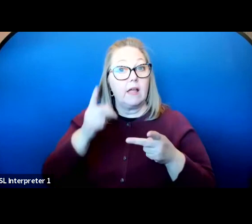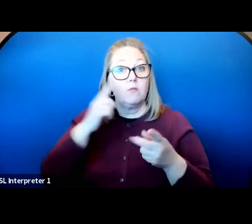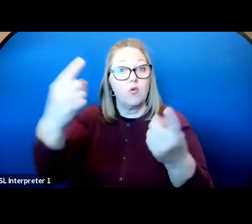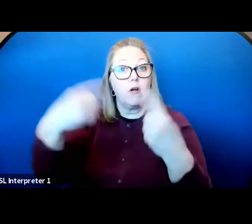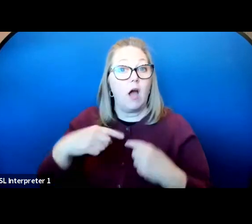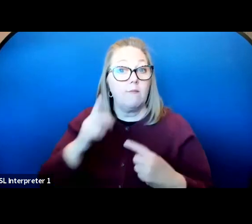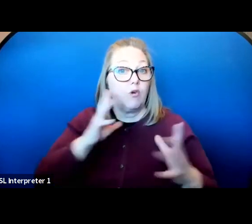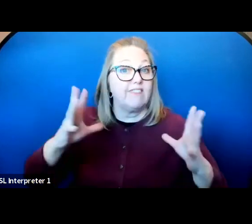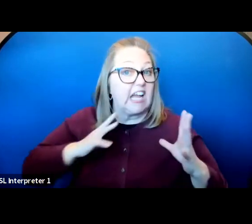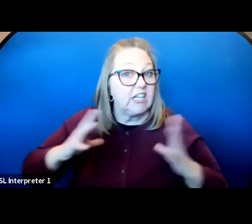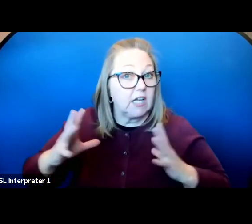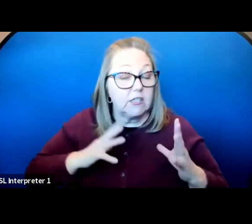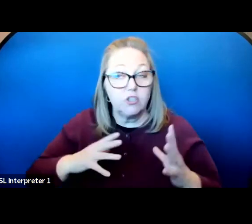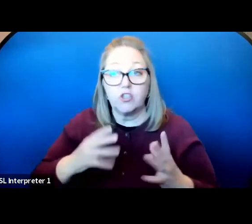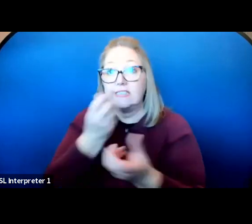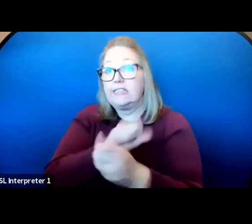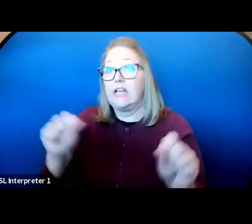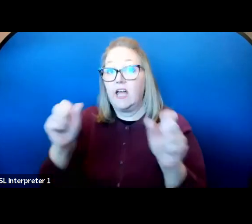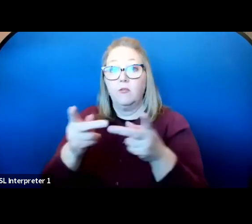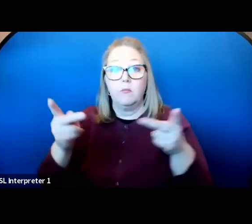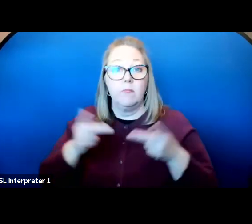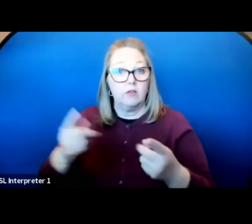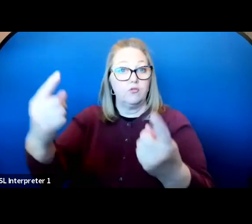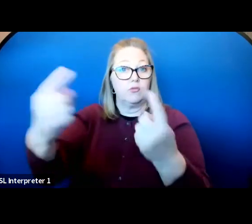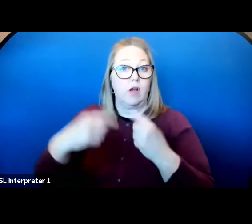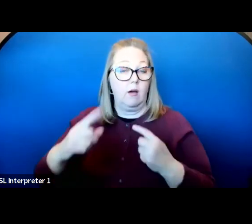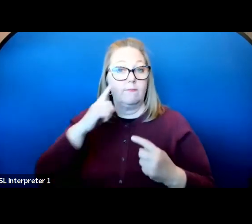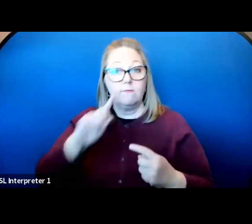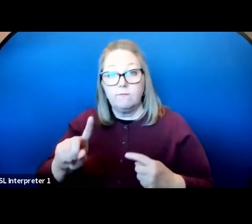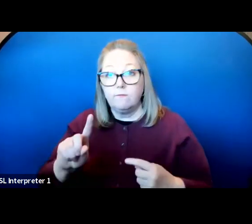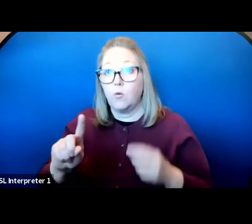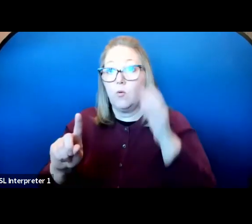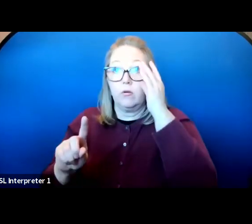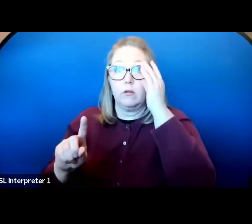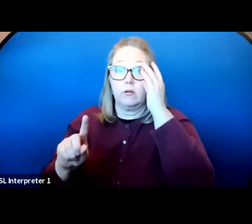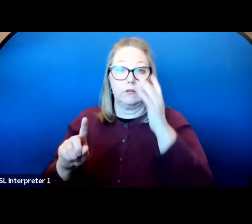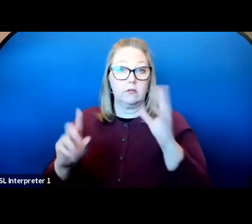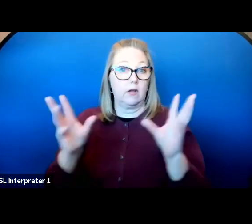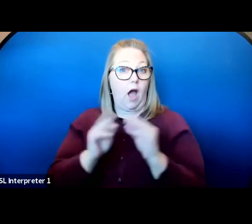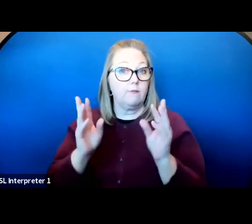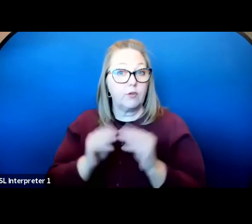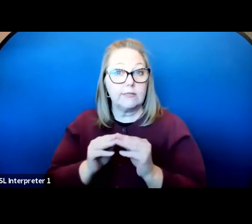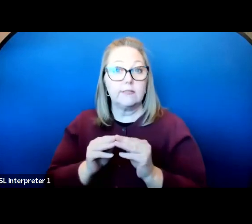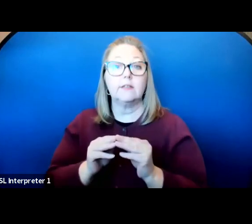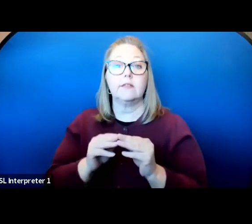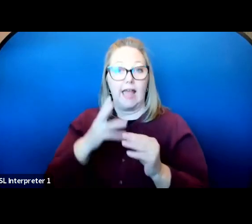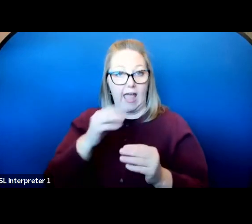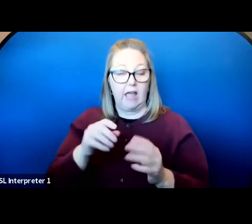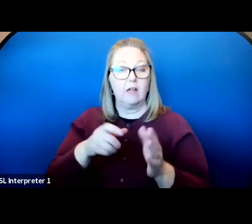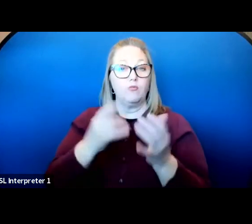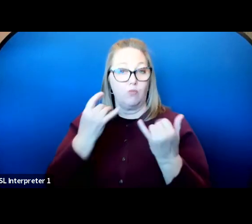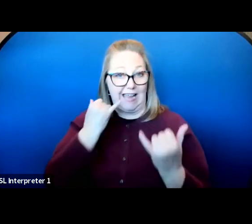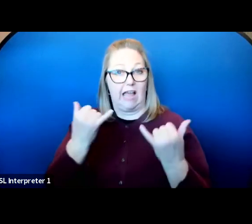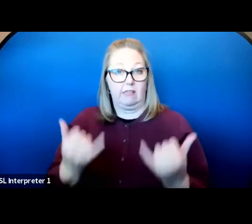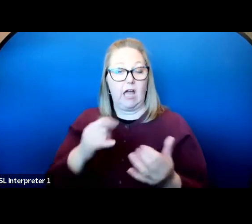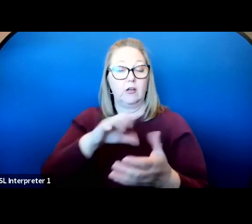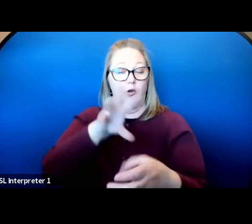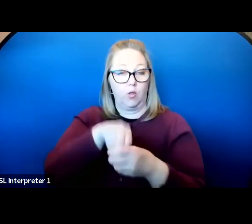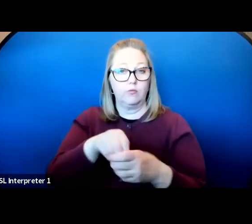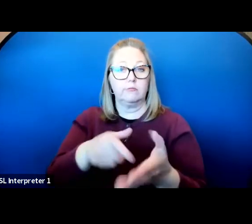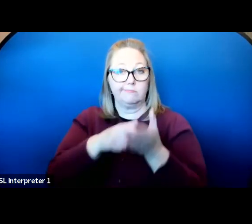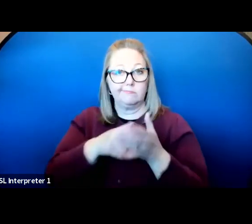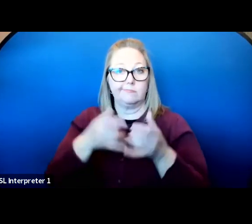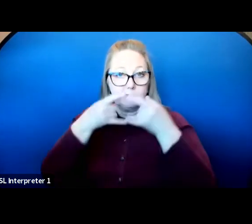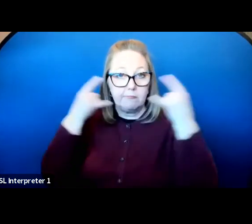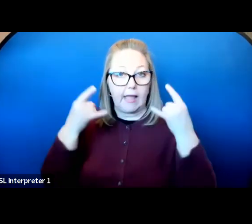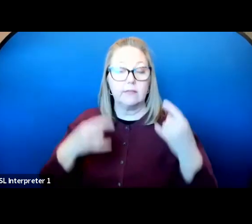mask wearing and social distancing protocols and the like are part of that equation. Thank you, Governor. Thanks, Michelle. We'll go